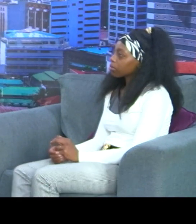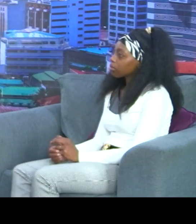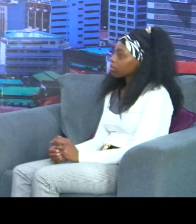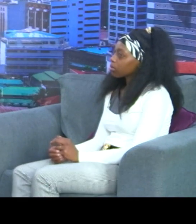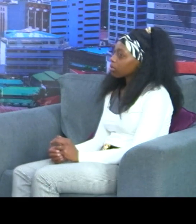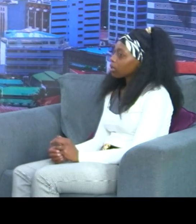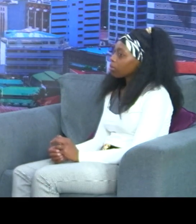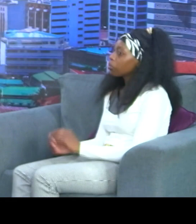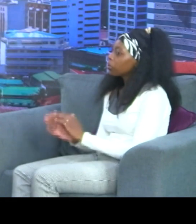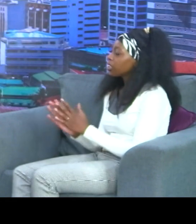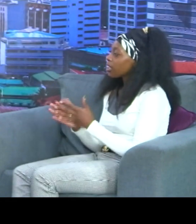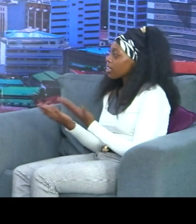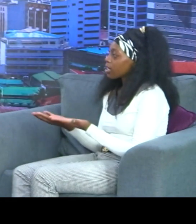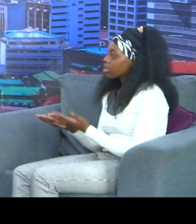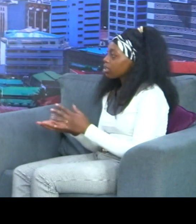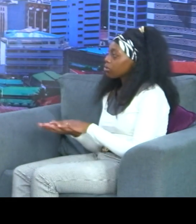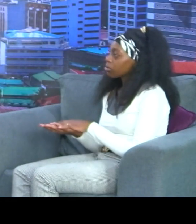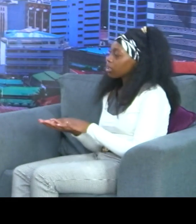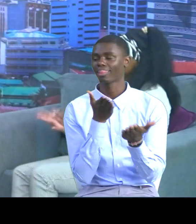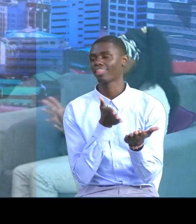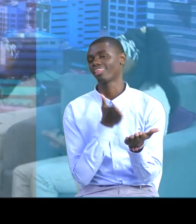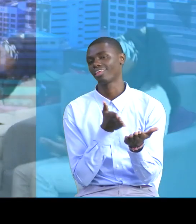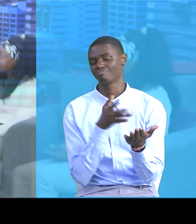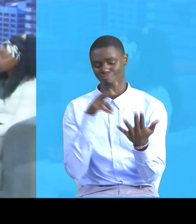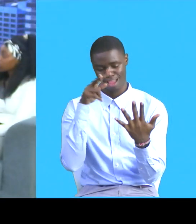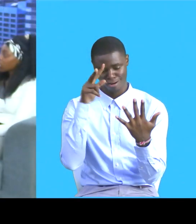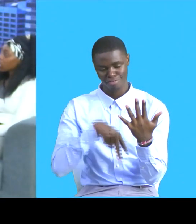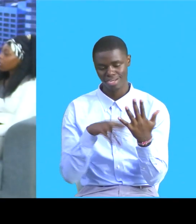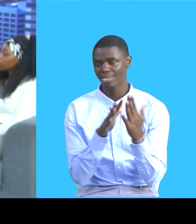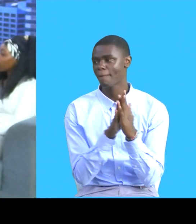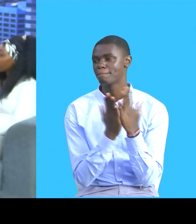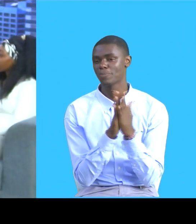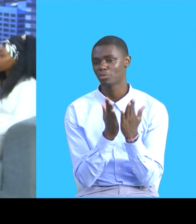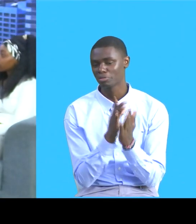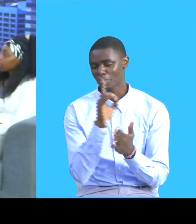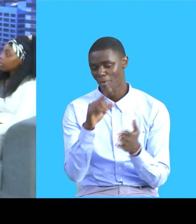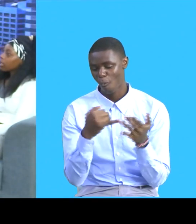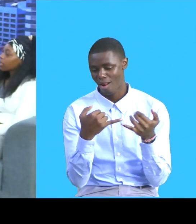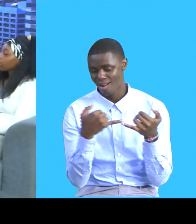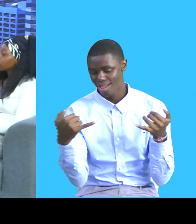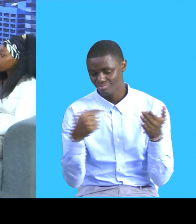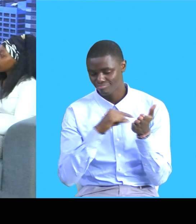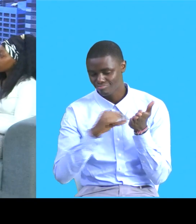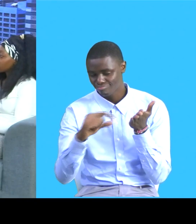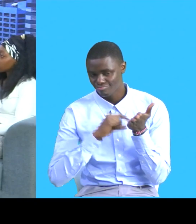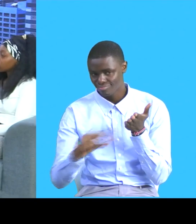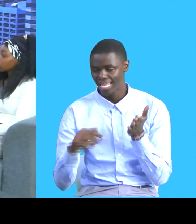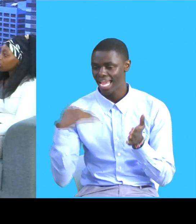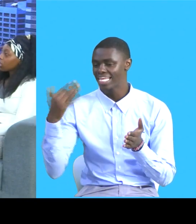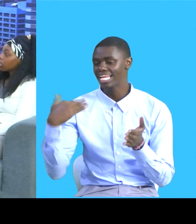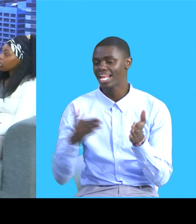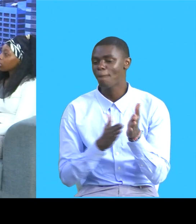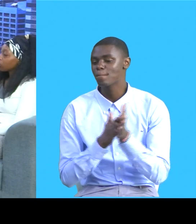they do? Books are there. They can read books online, daily